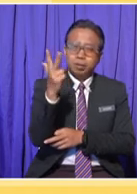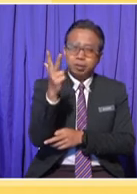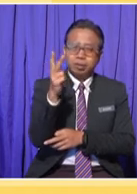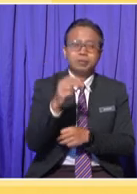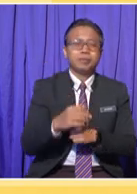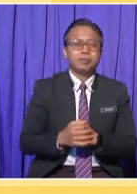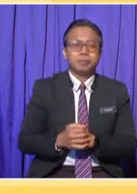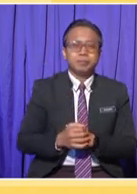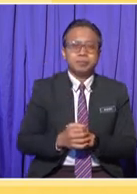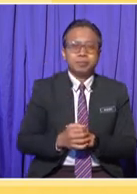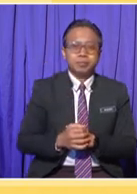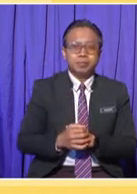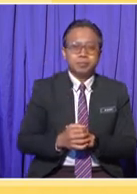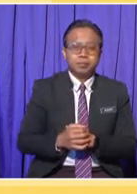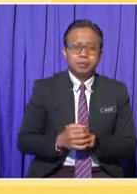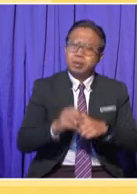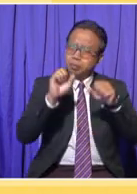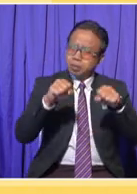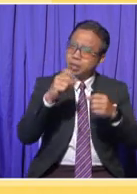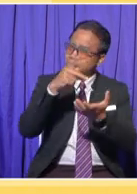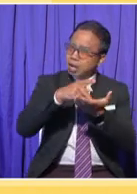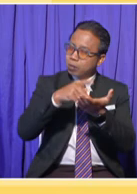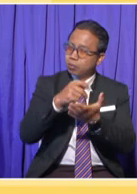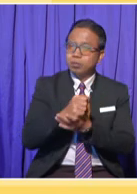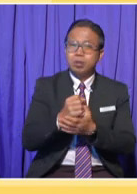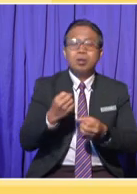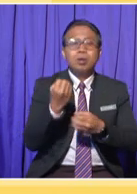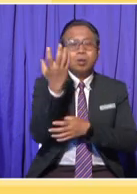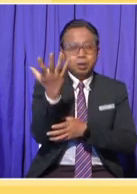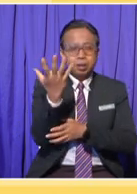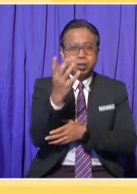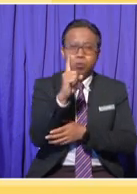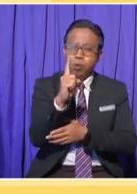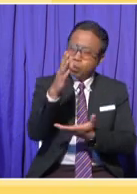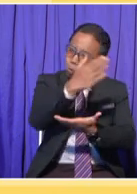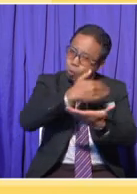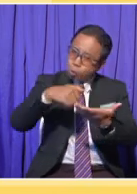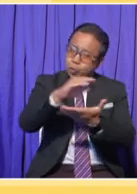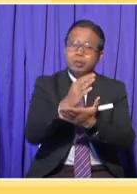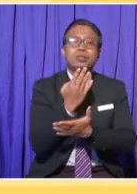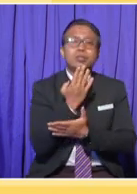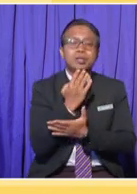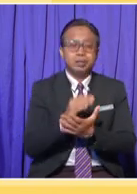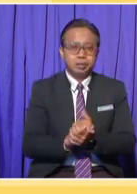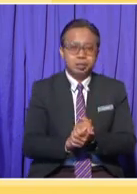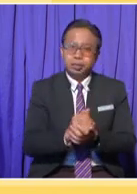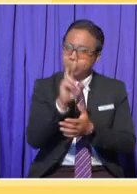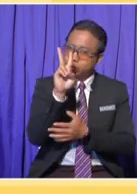13. Can you count how many 1 whole shaded? There are